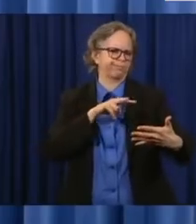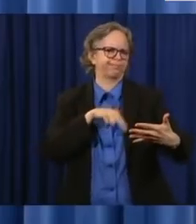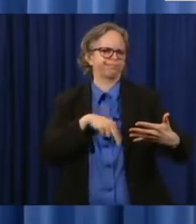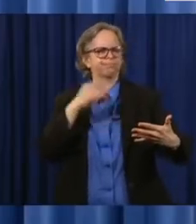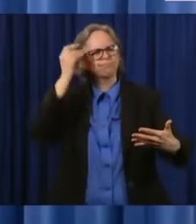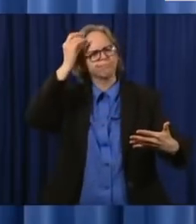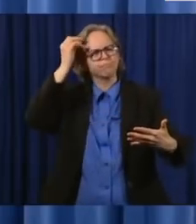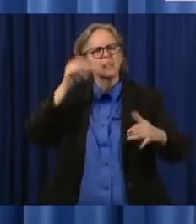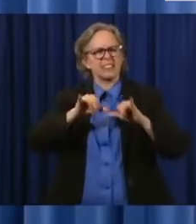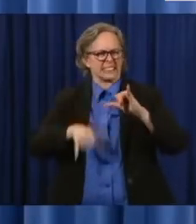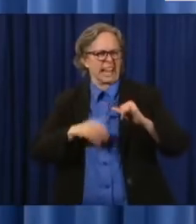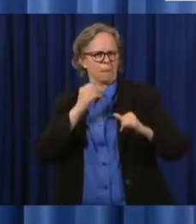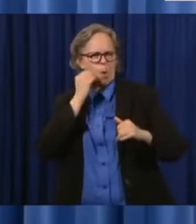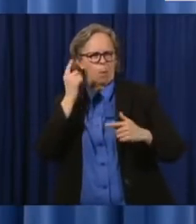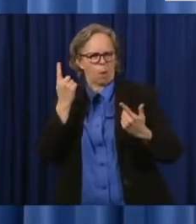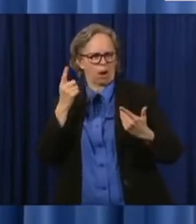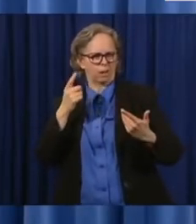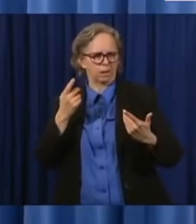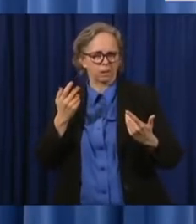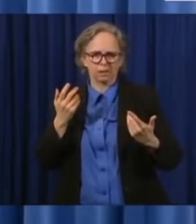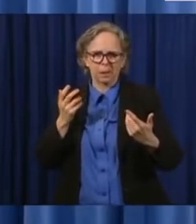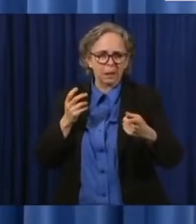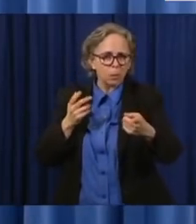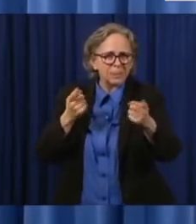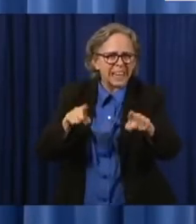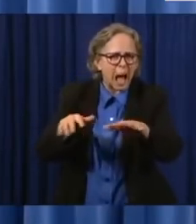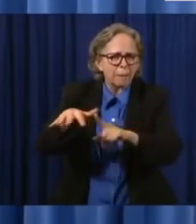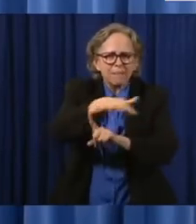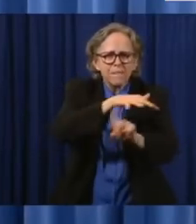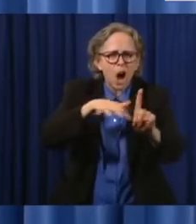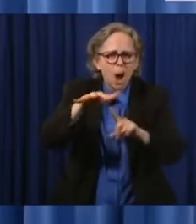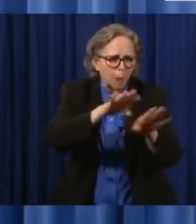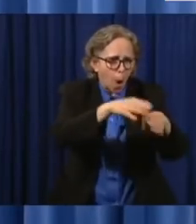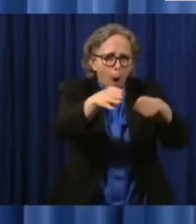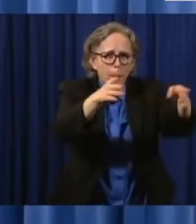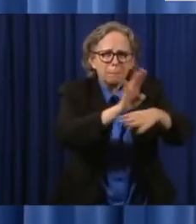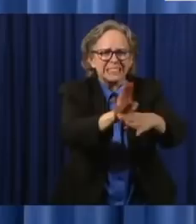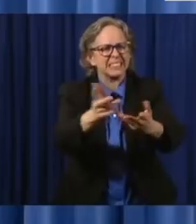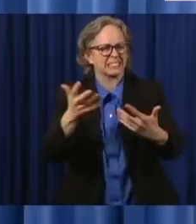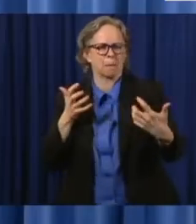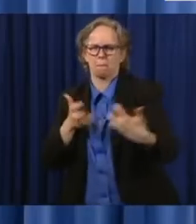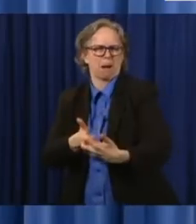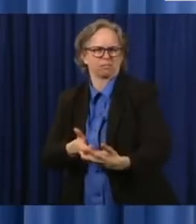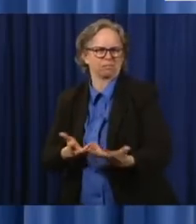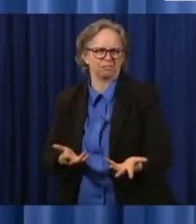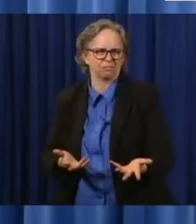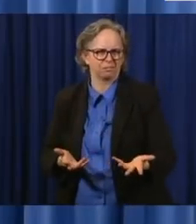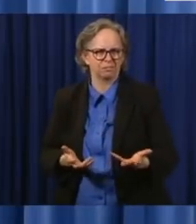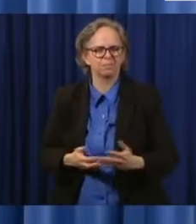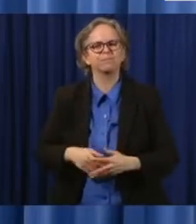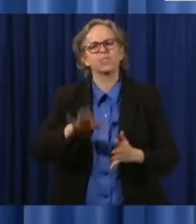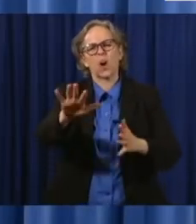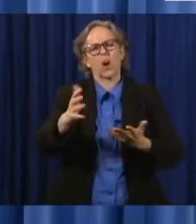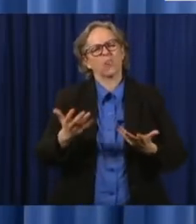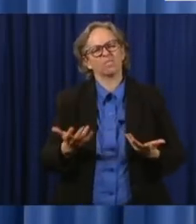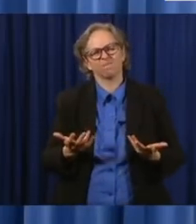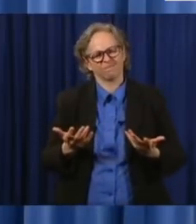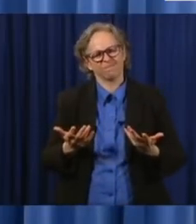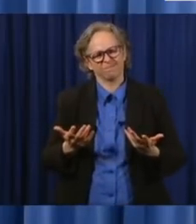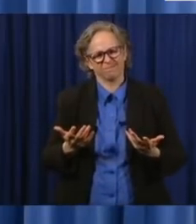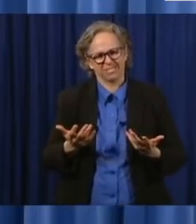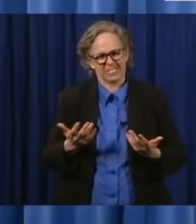does not match what we have done in the orders that we've issued since the original order. And so as far as what people